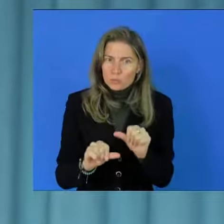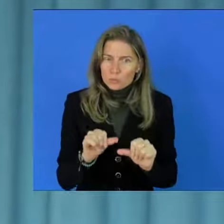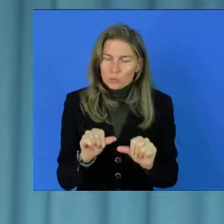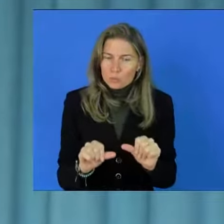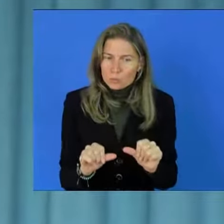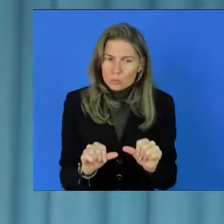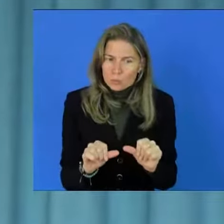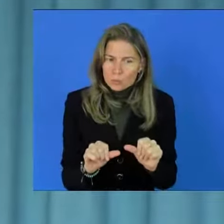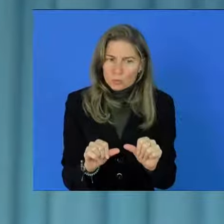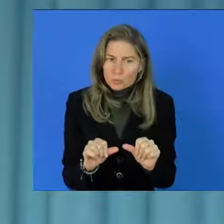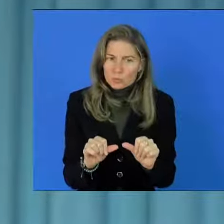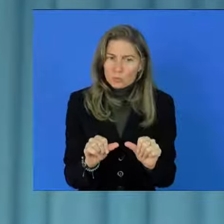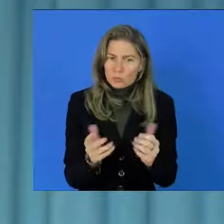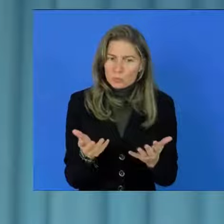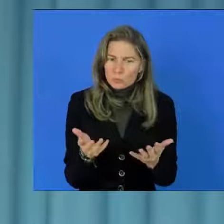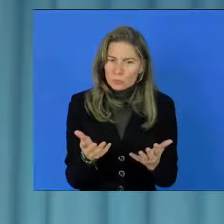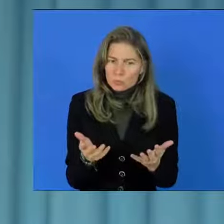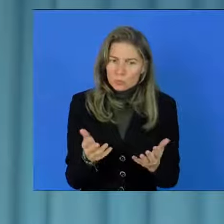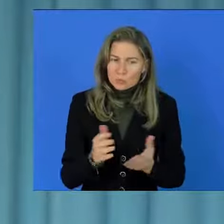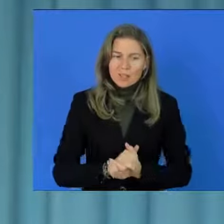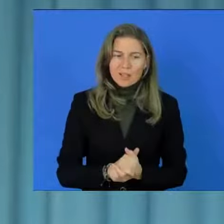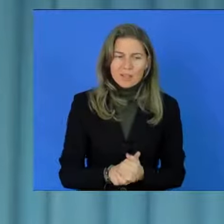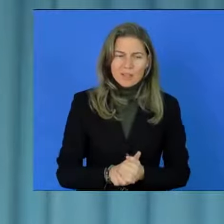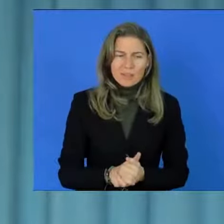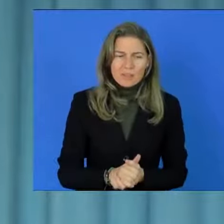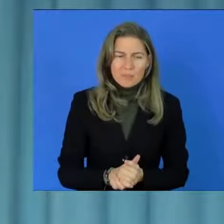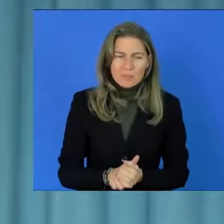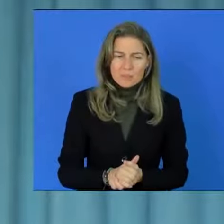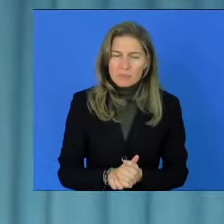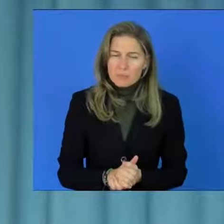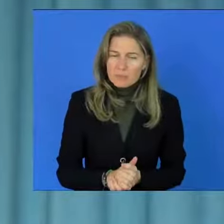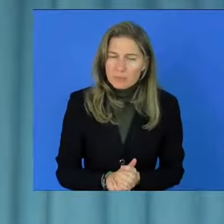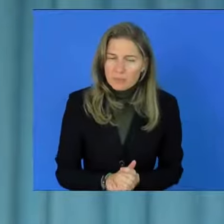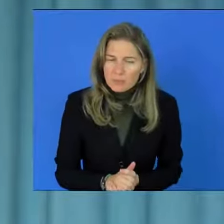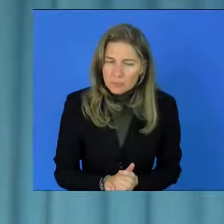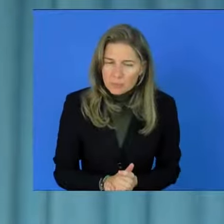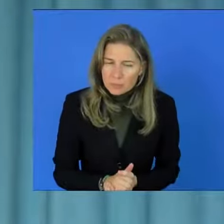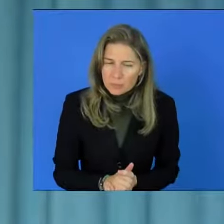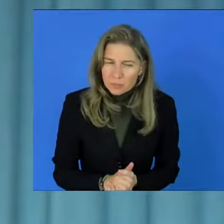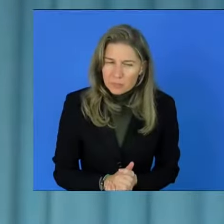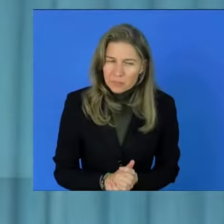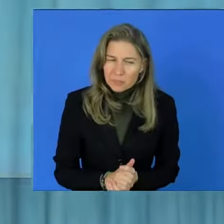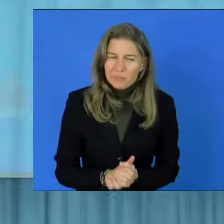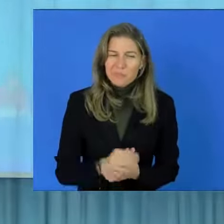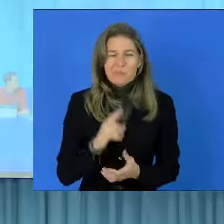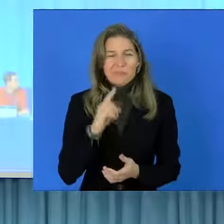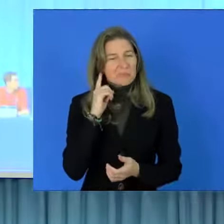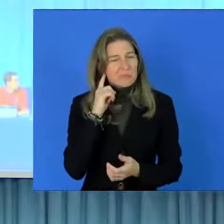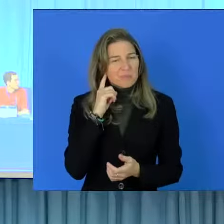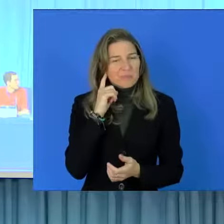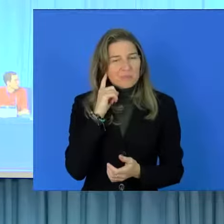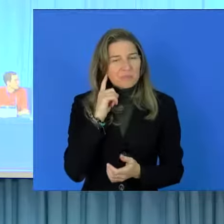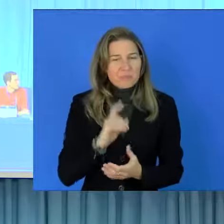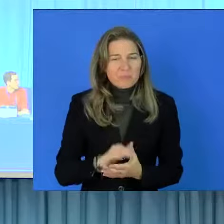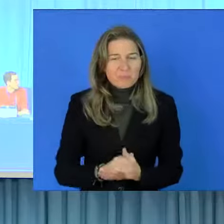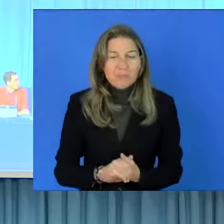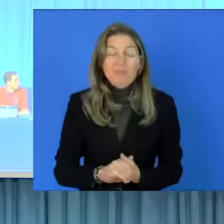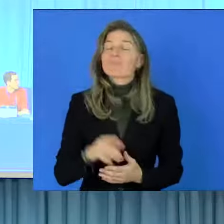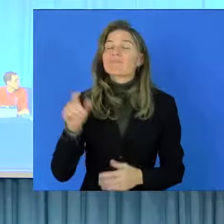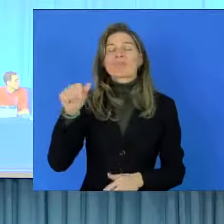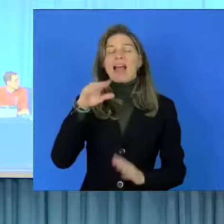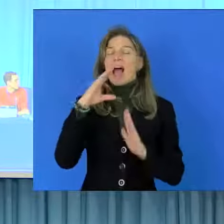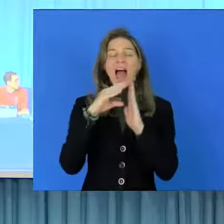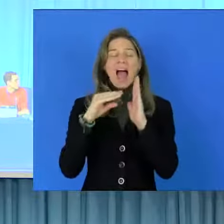is to? not in the stores, so, or the app is not in the stores. Can- So, what's that? The app is not available in the stores, so we have